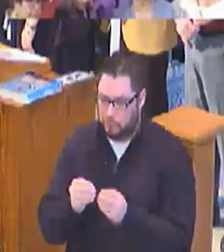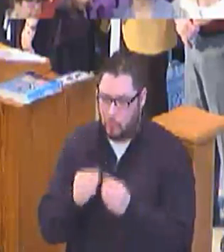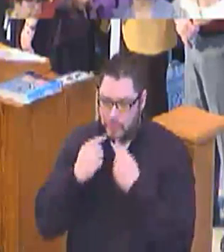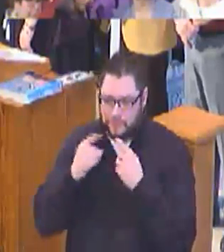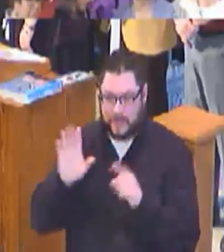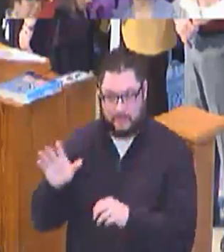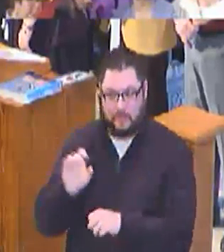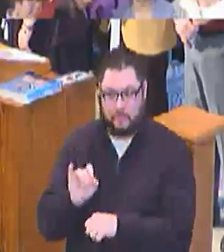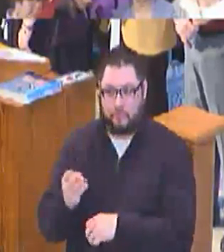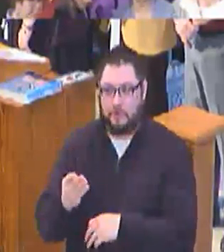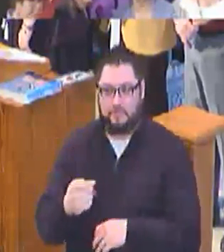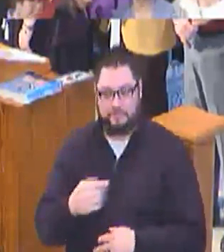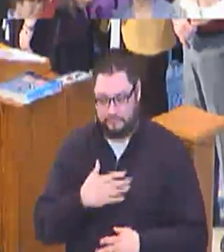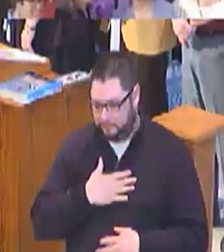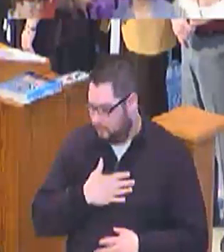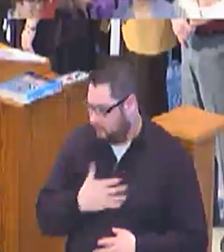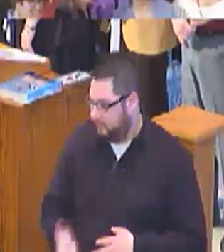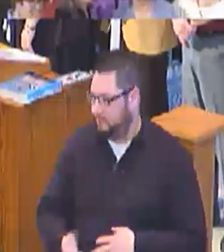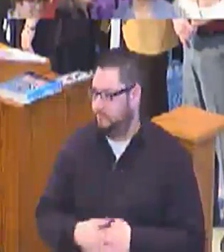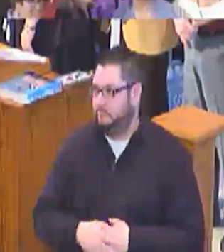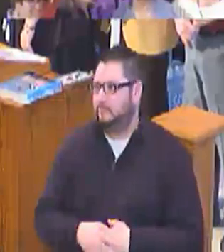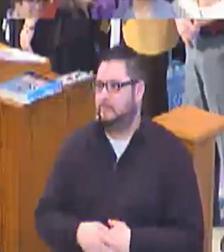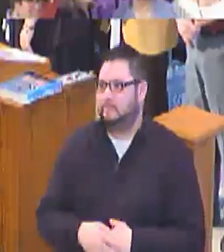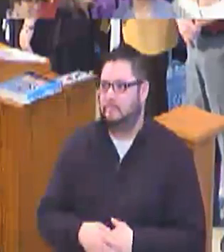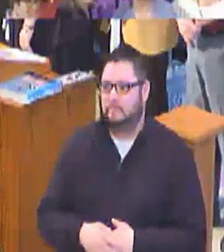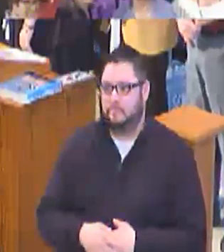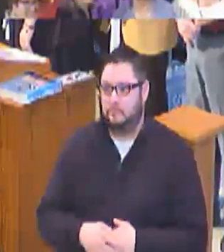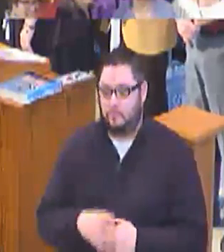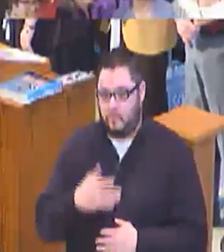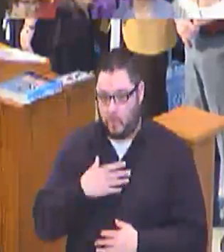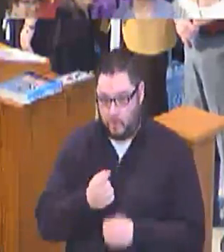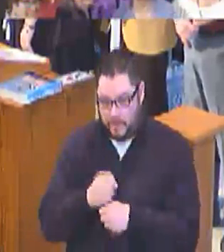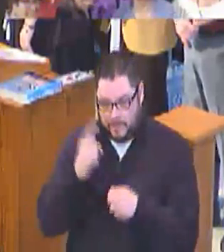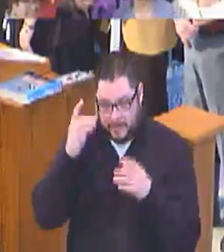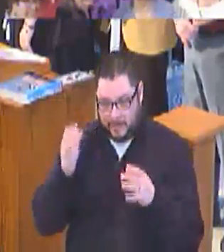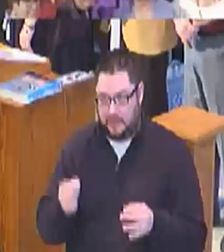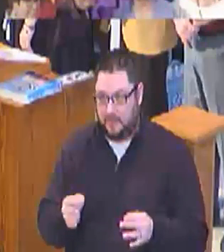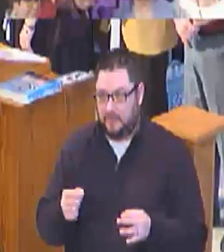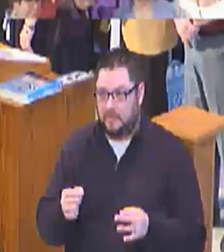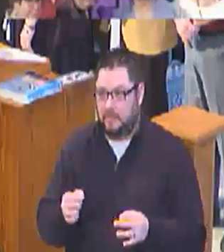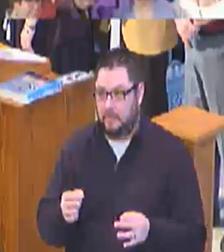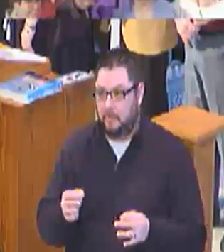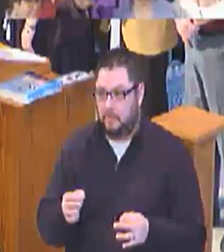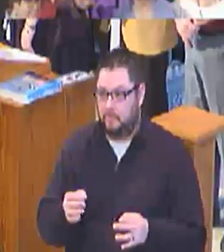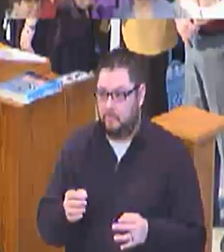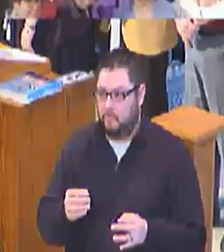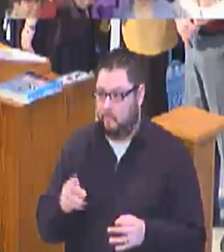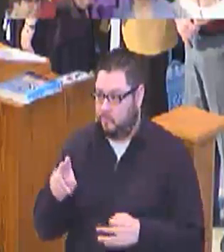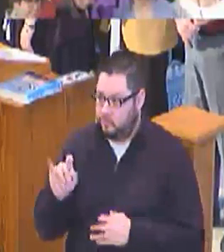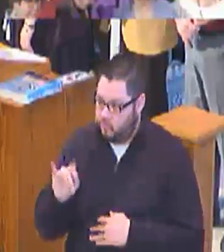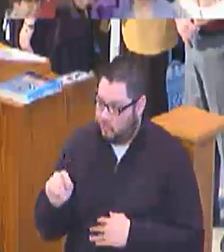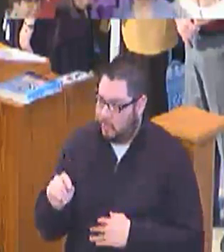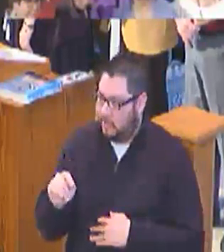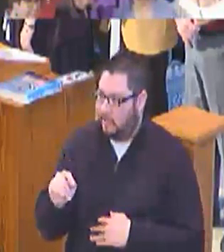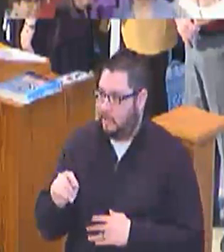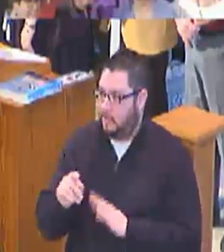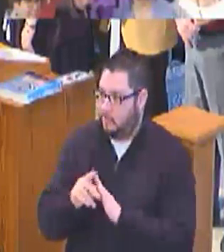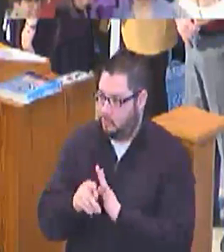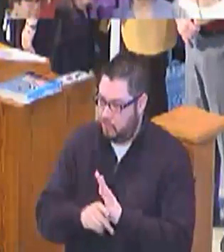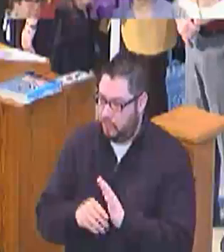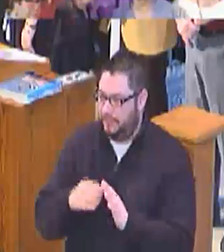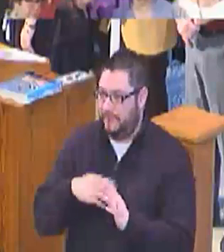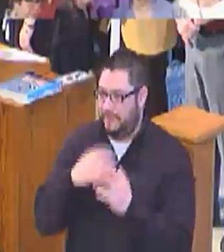effectively? I am. Are you willing to make decisions in the context of Unity principles and the